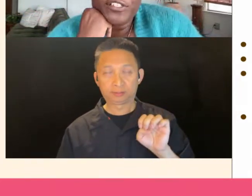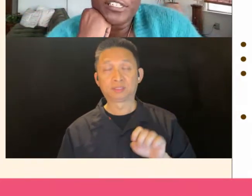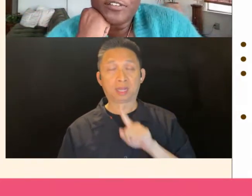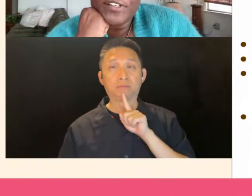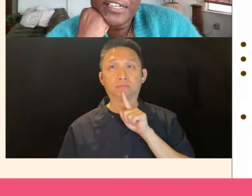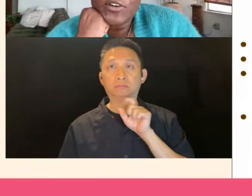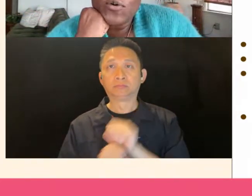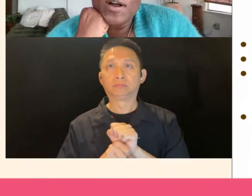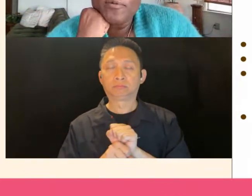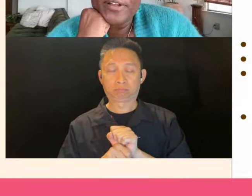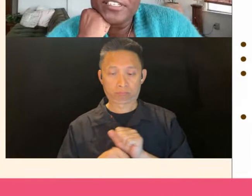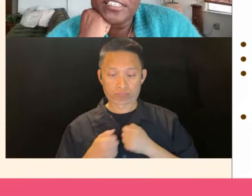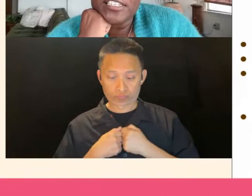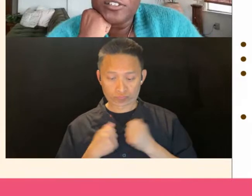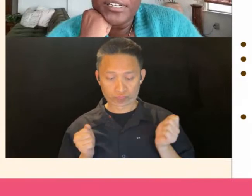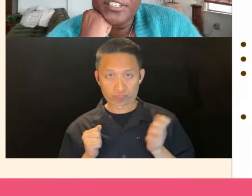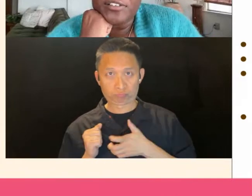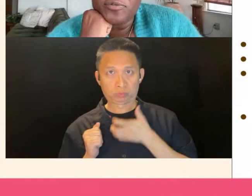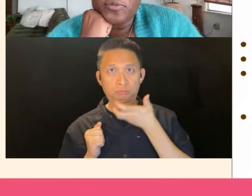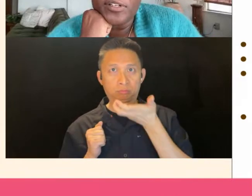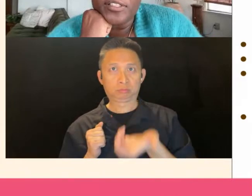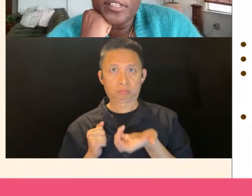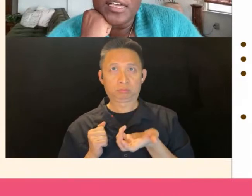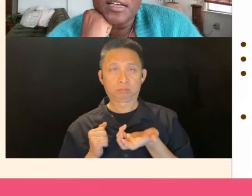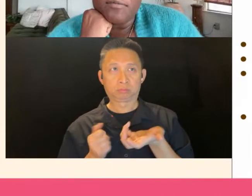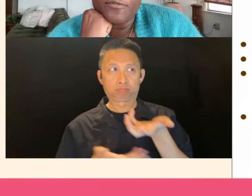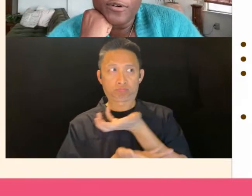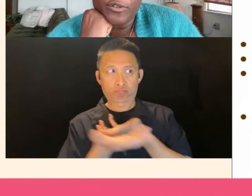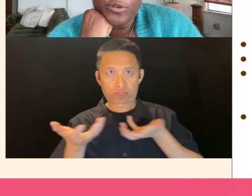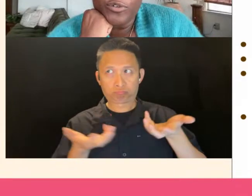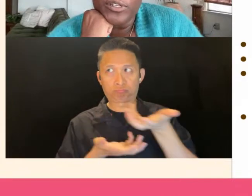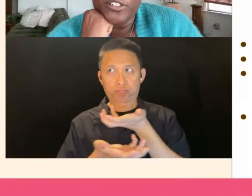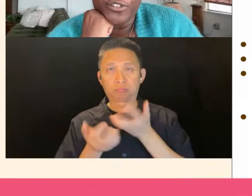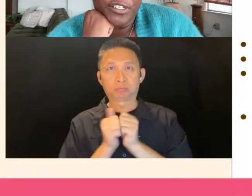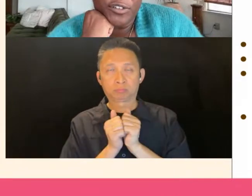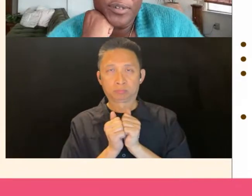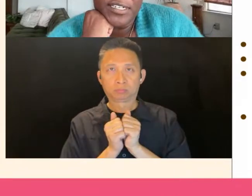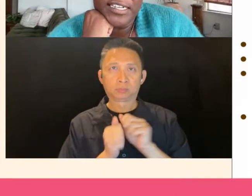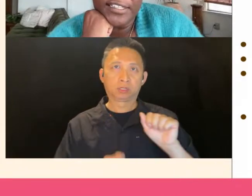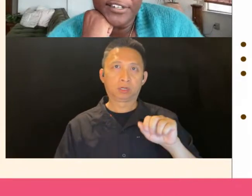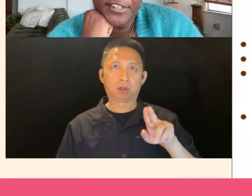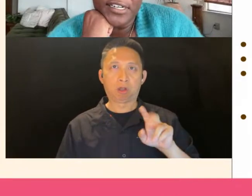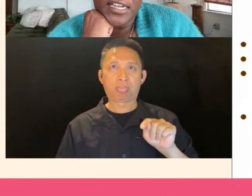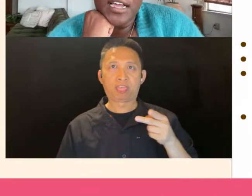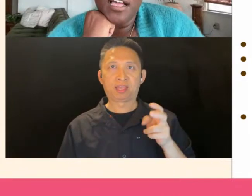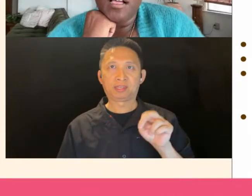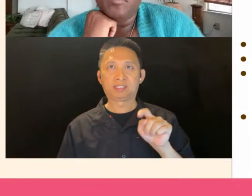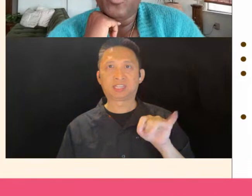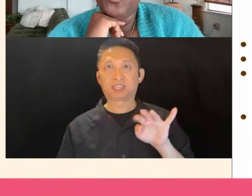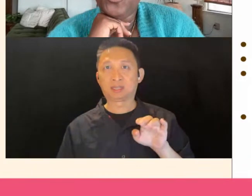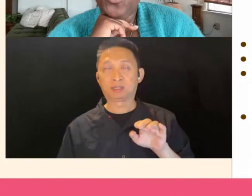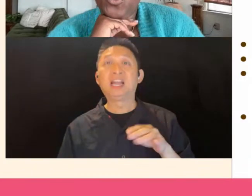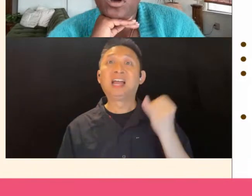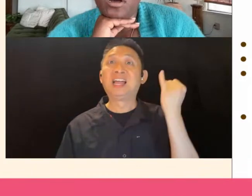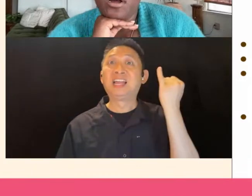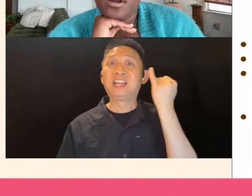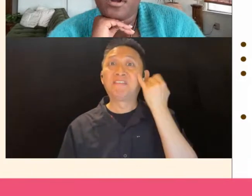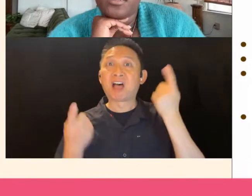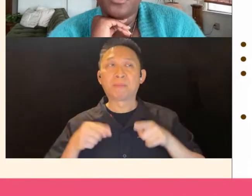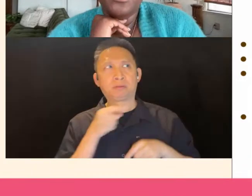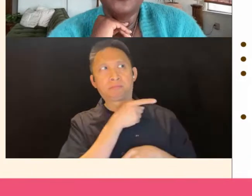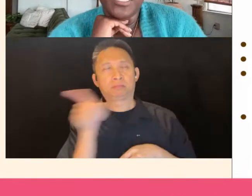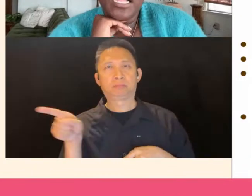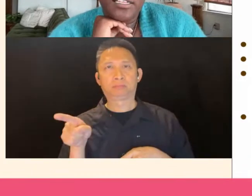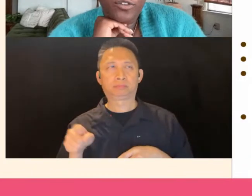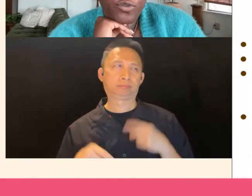you find yourself in a cooperation situation with folks who do not trust one another, who